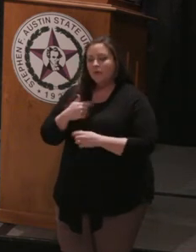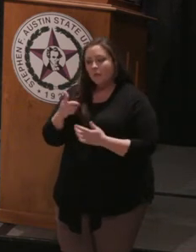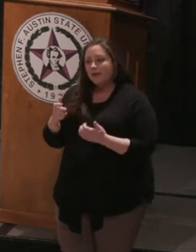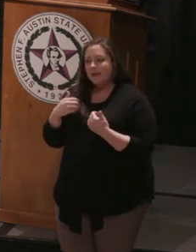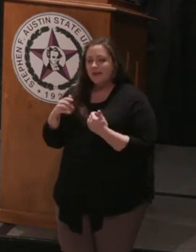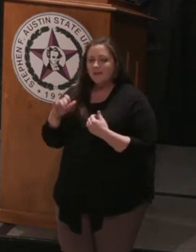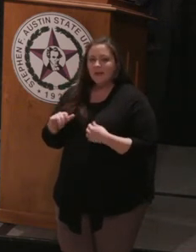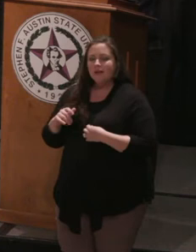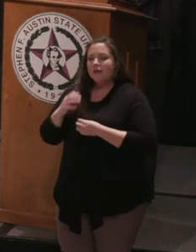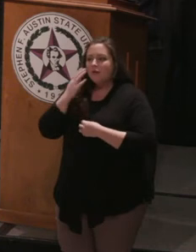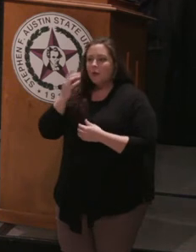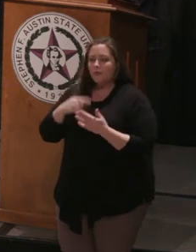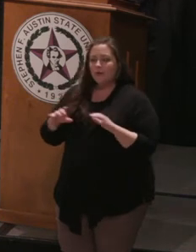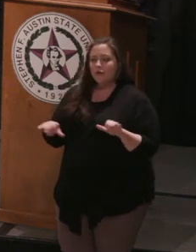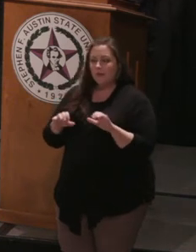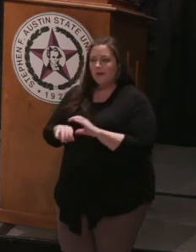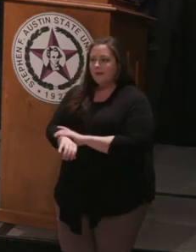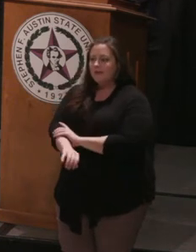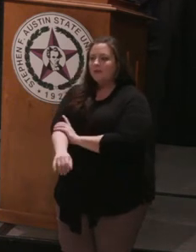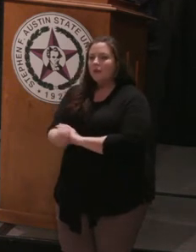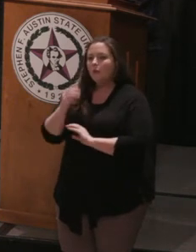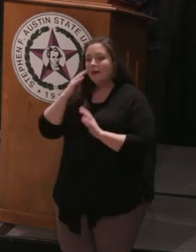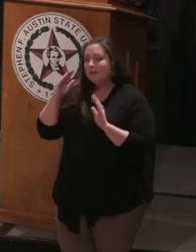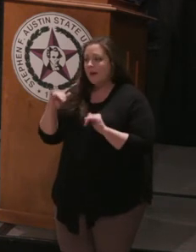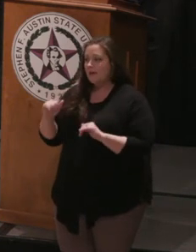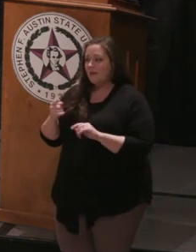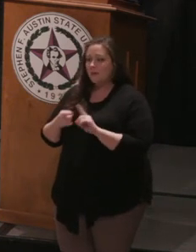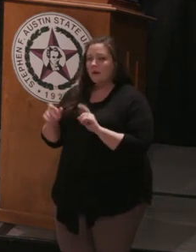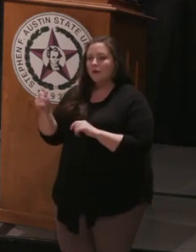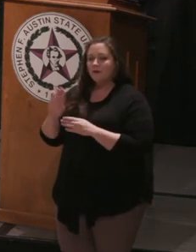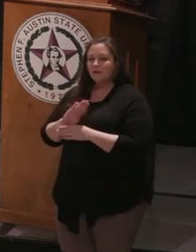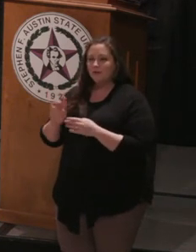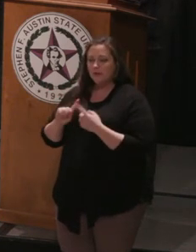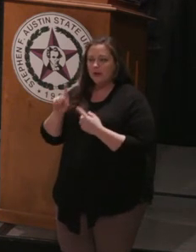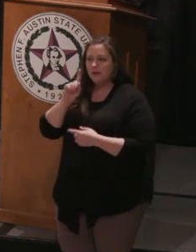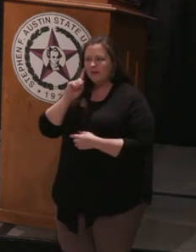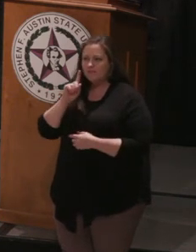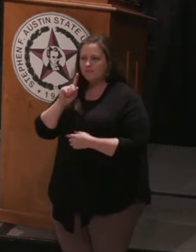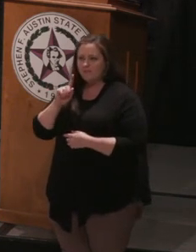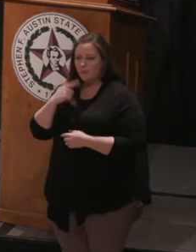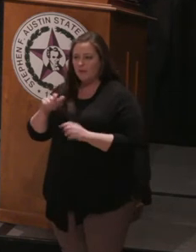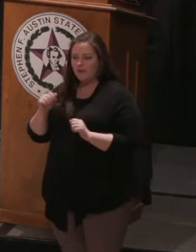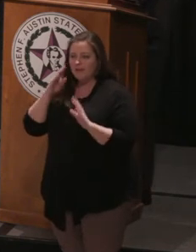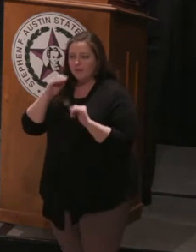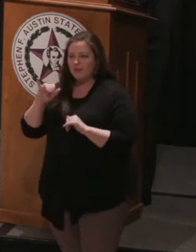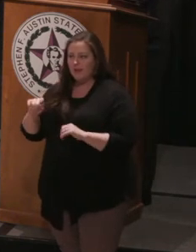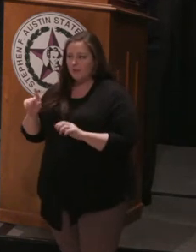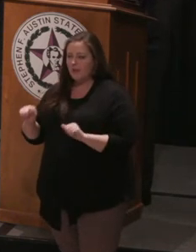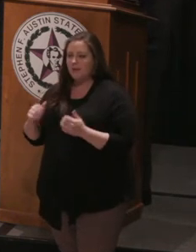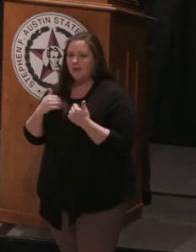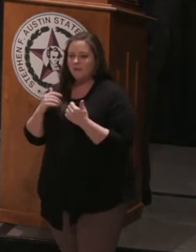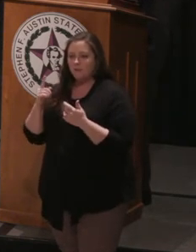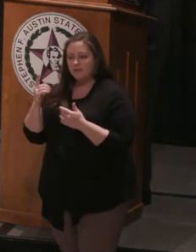have disclosures made to know what they're doing. We expect that in other industries, and I don't think it's unreasonable for us to expect that and to have